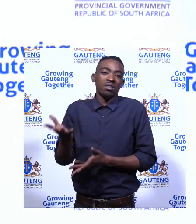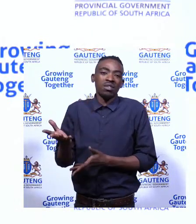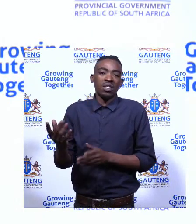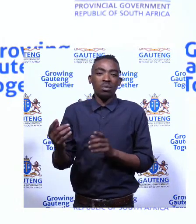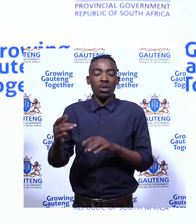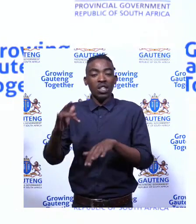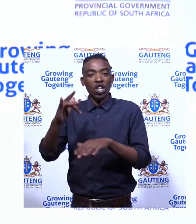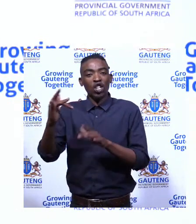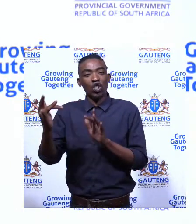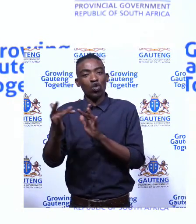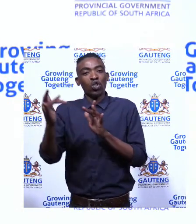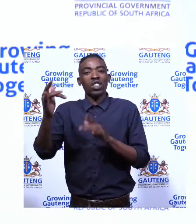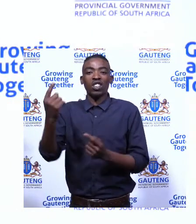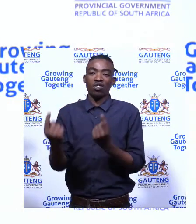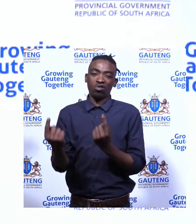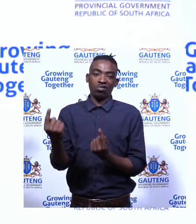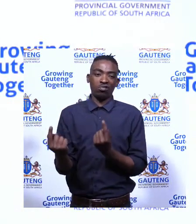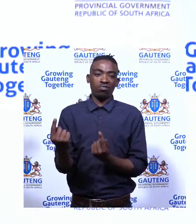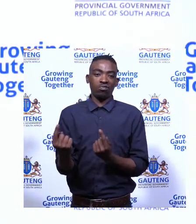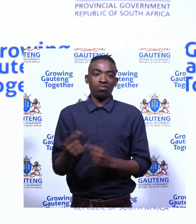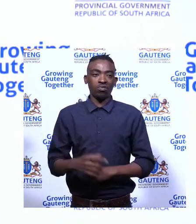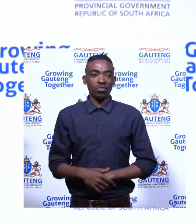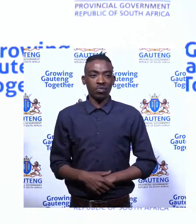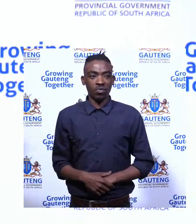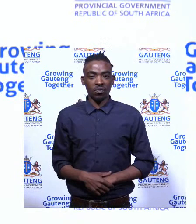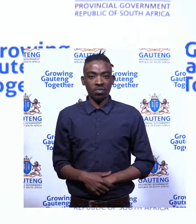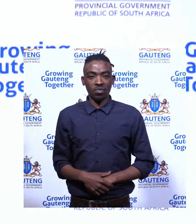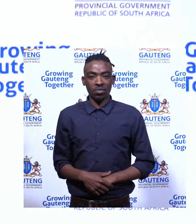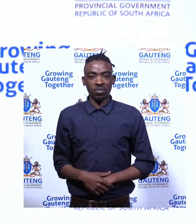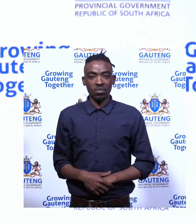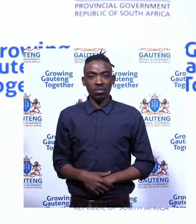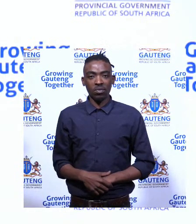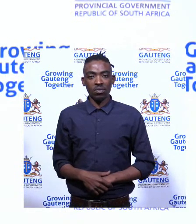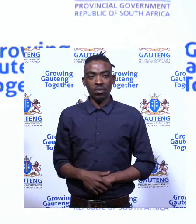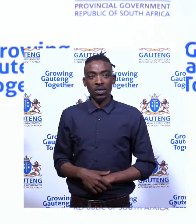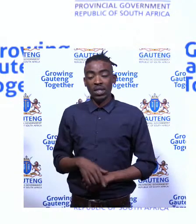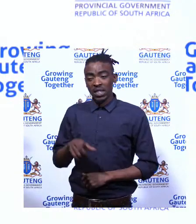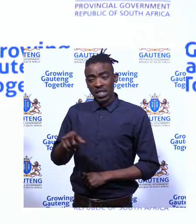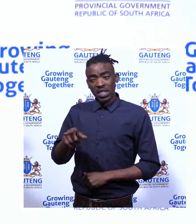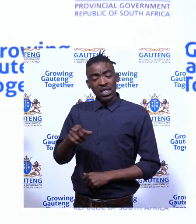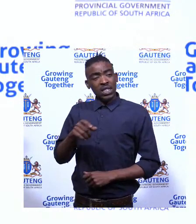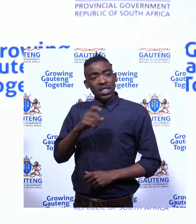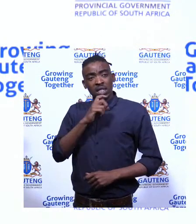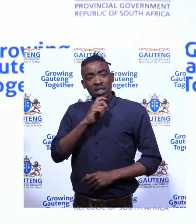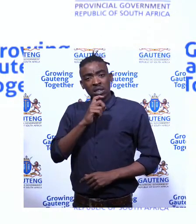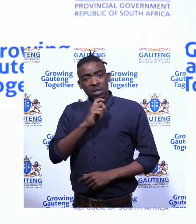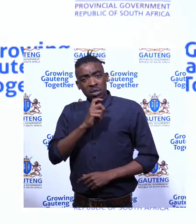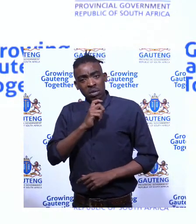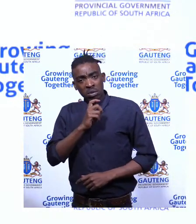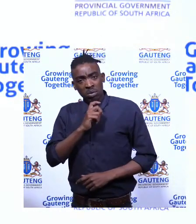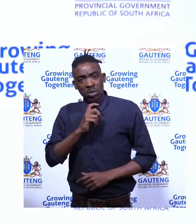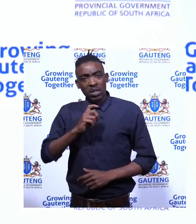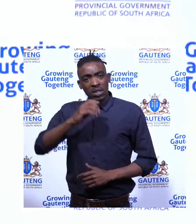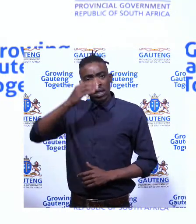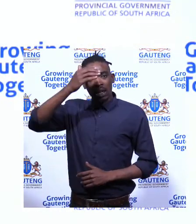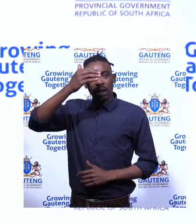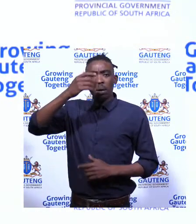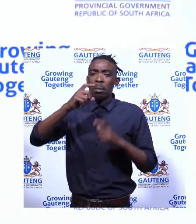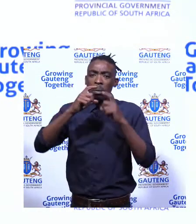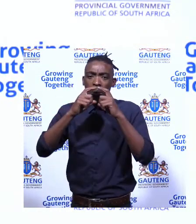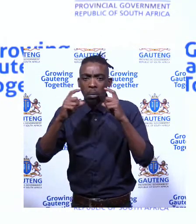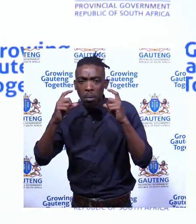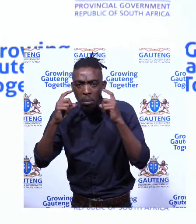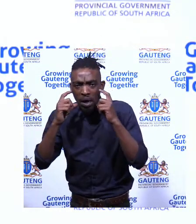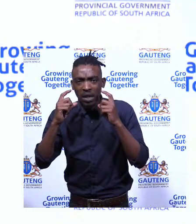which, beside the OHS, the use and the availability of the personal protective equipment, which we